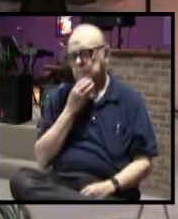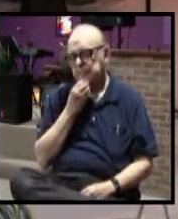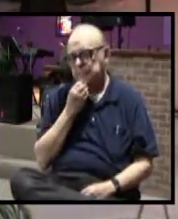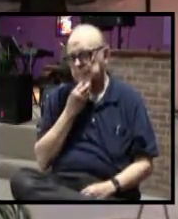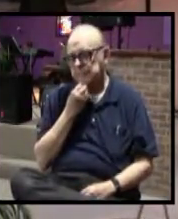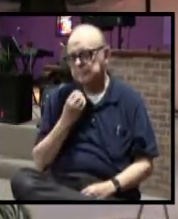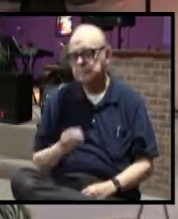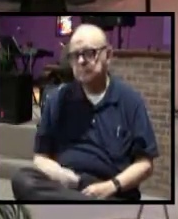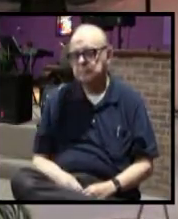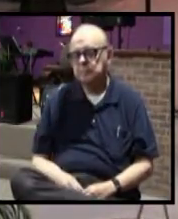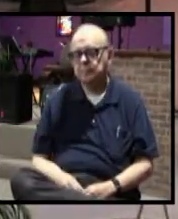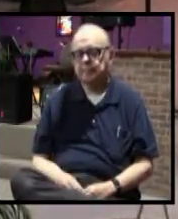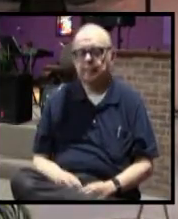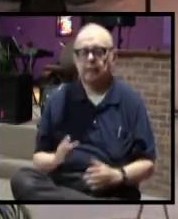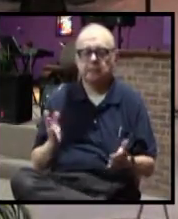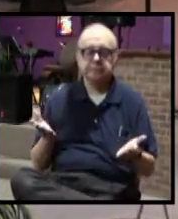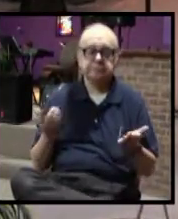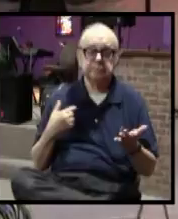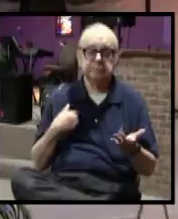So he said, okay.